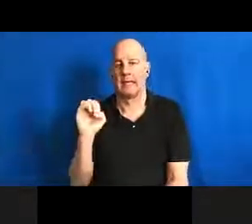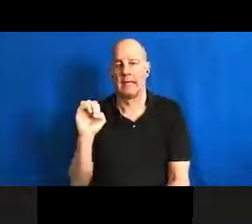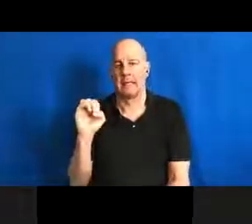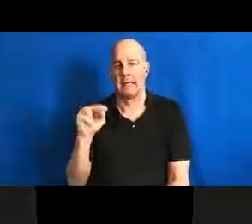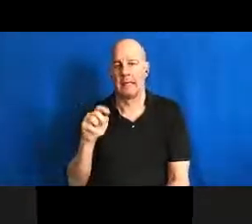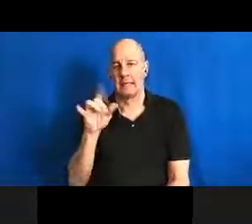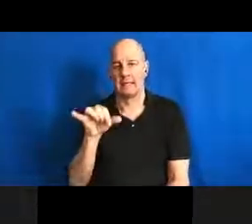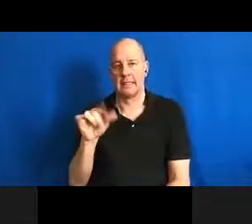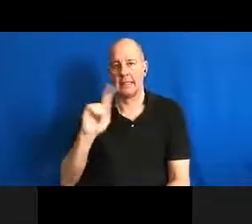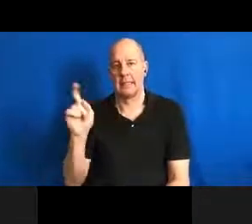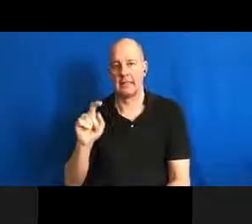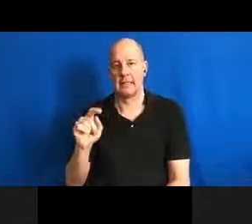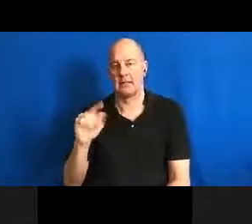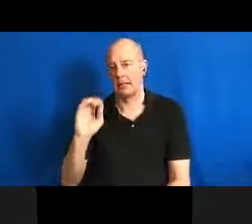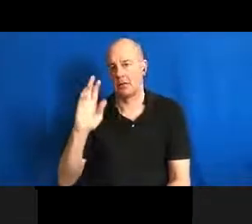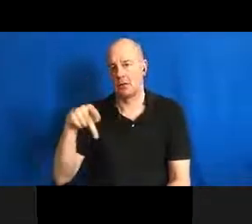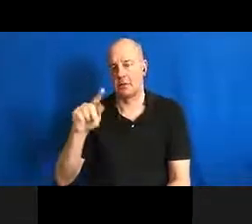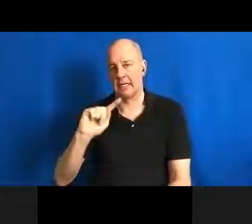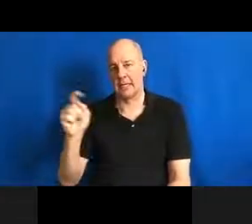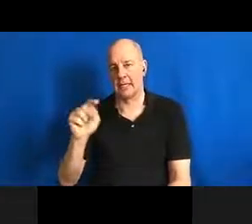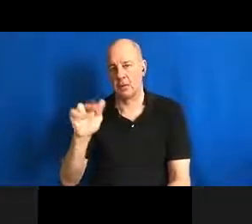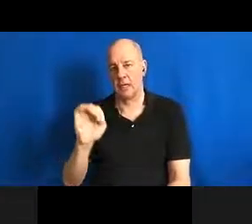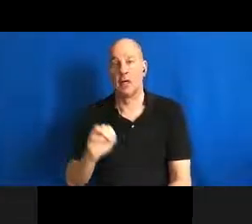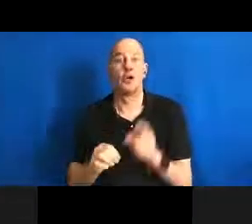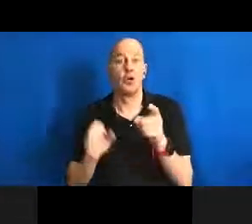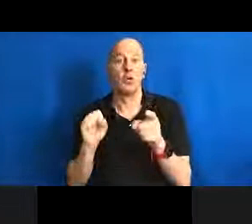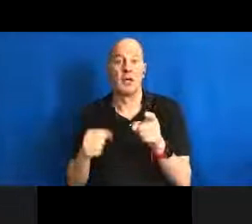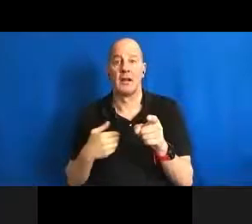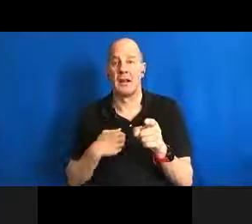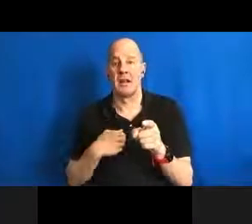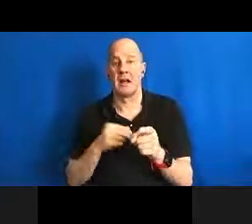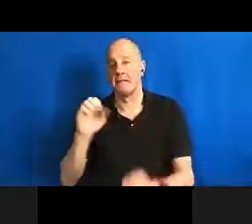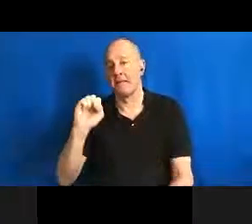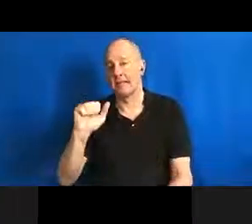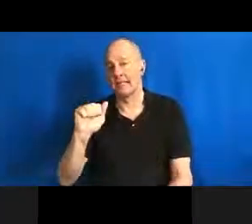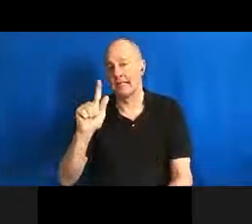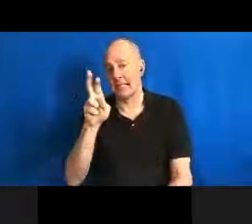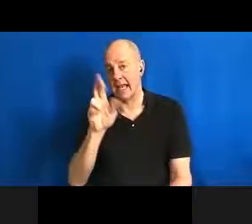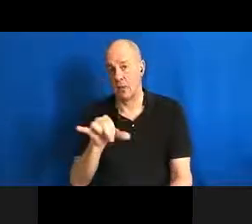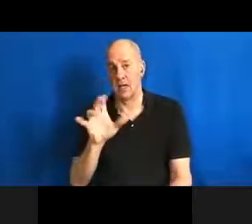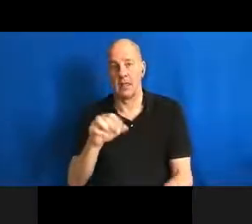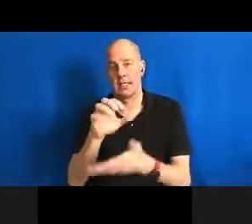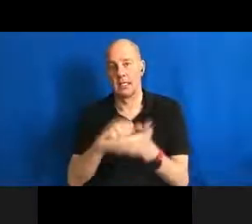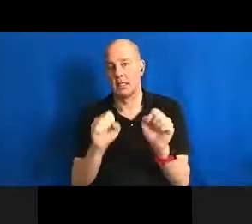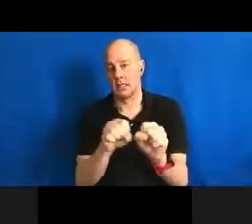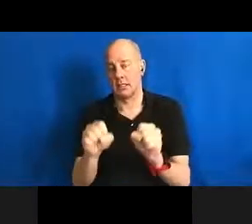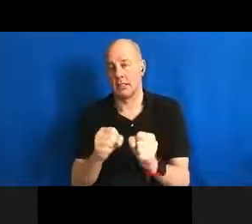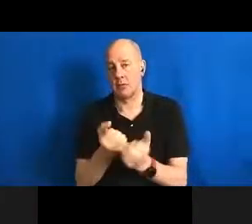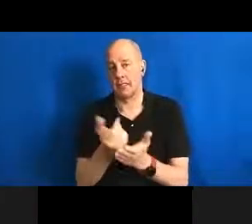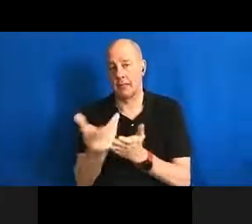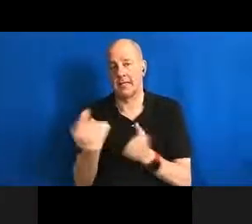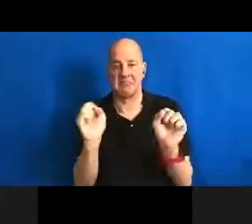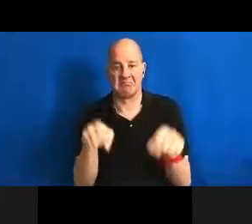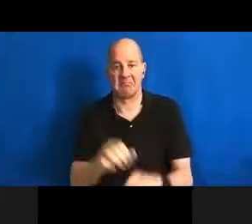like the corporate tax rates. But you can make like salaries a deductible expense. We talked about how